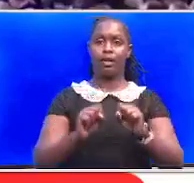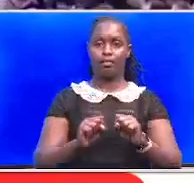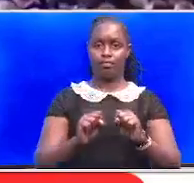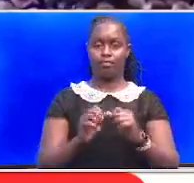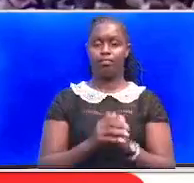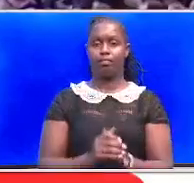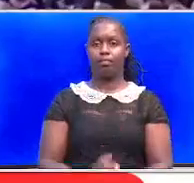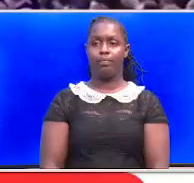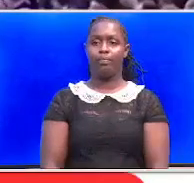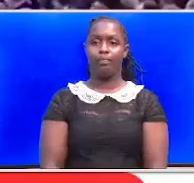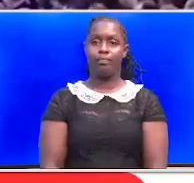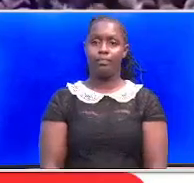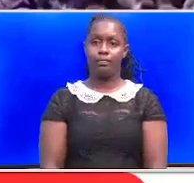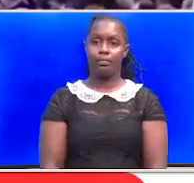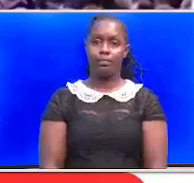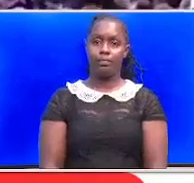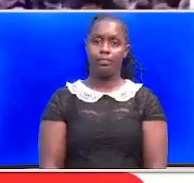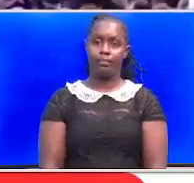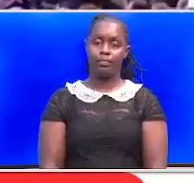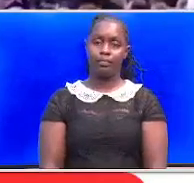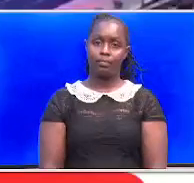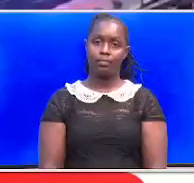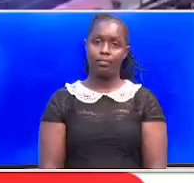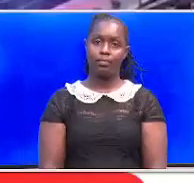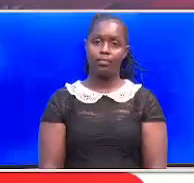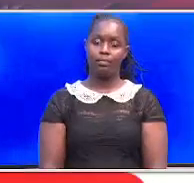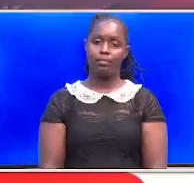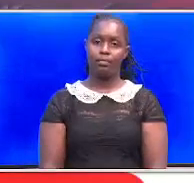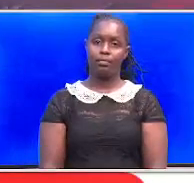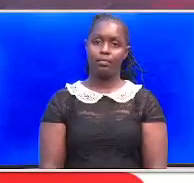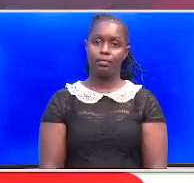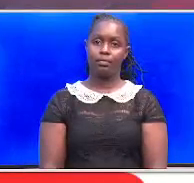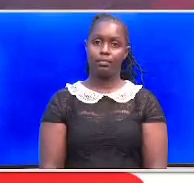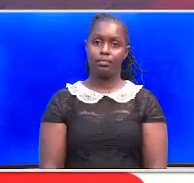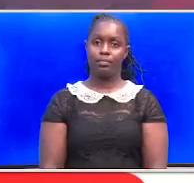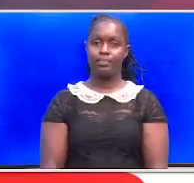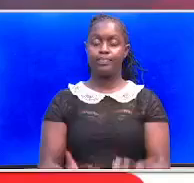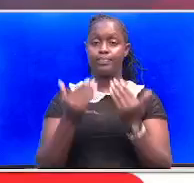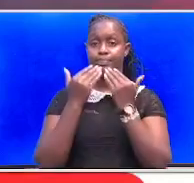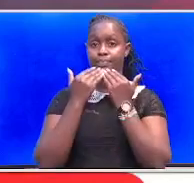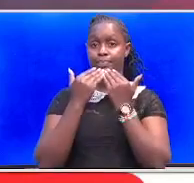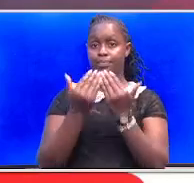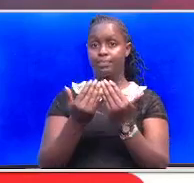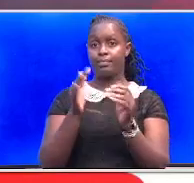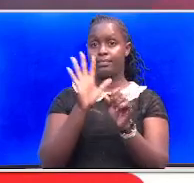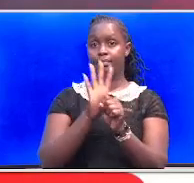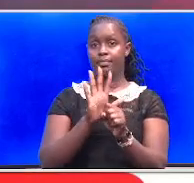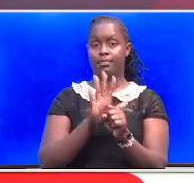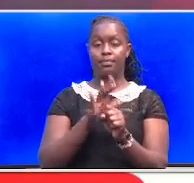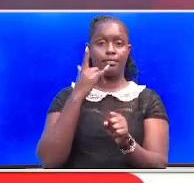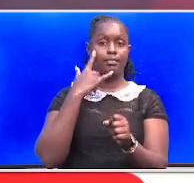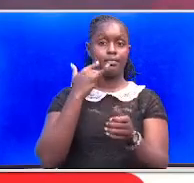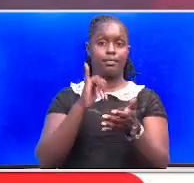Paul Kirobi, TV 47, Nairobi. Thank you, Paul Kirobi, for that